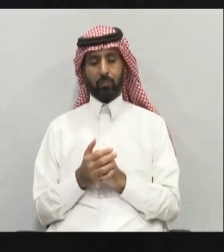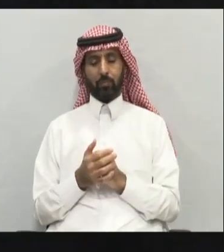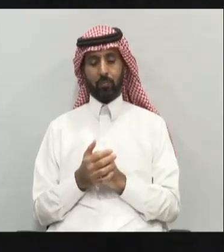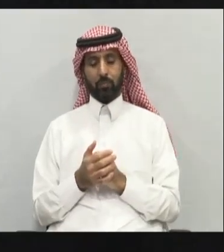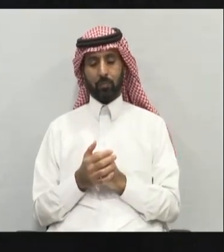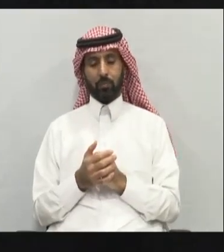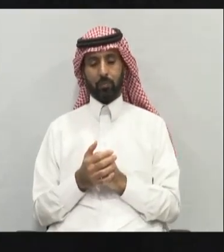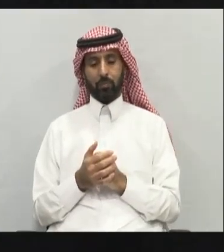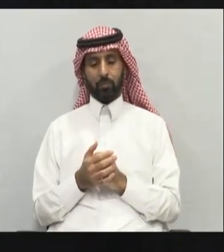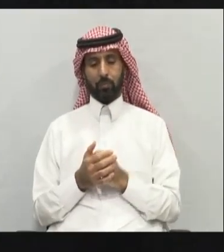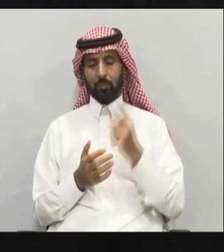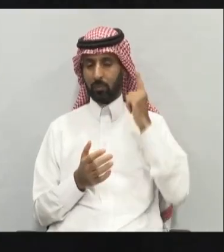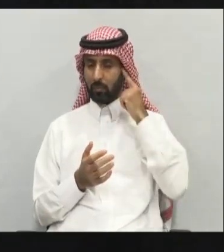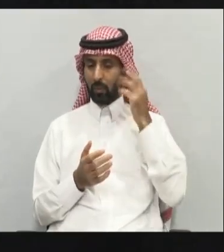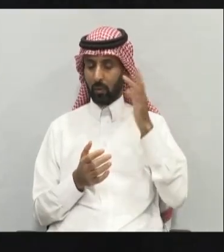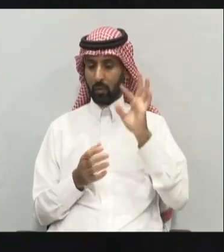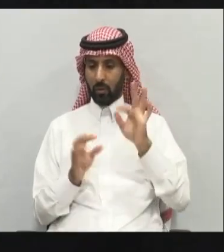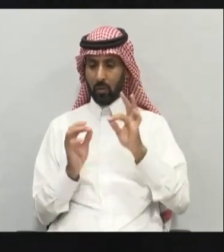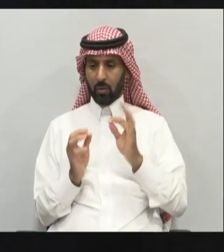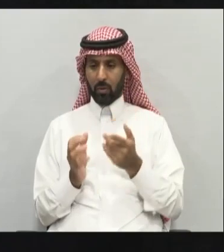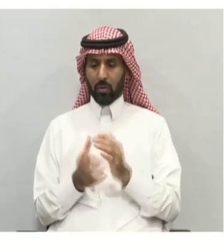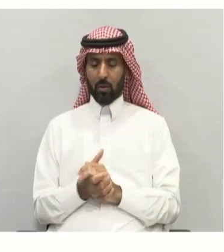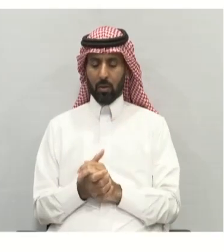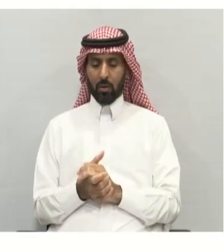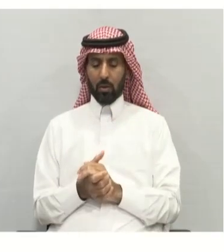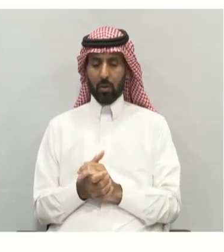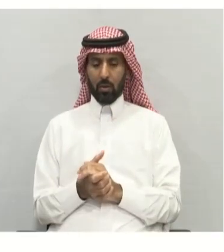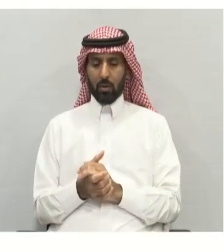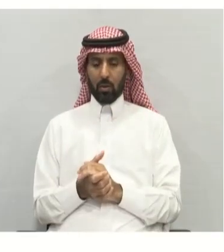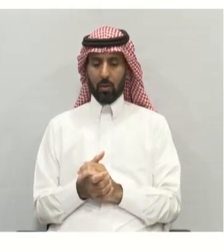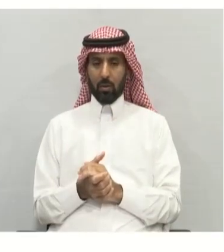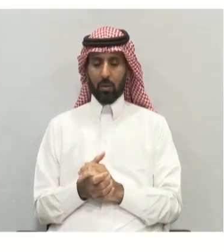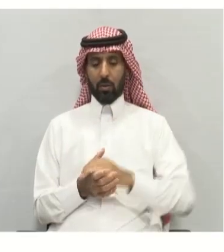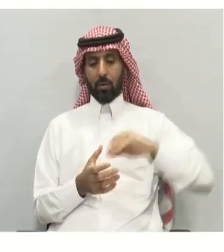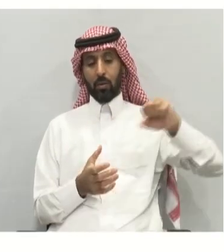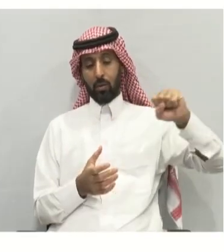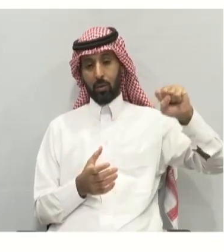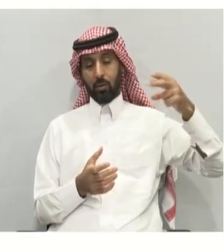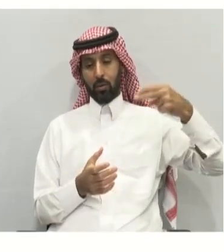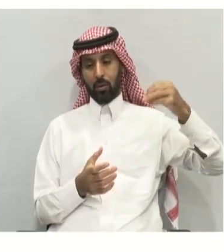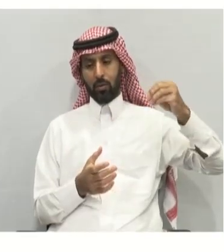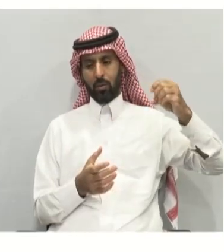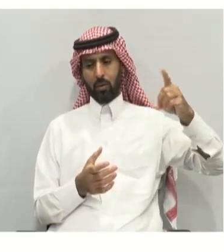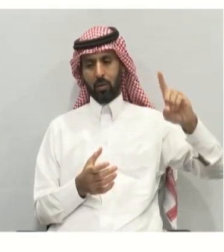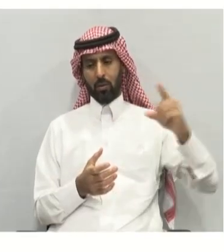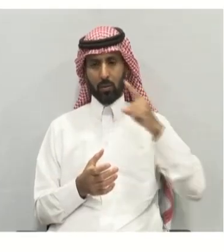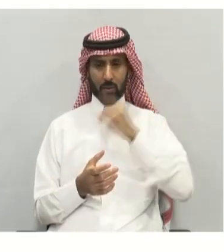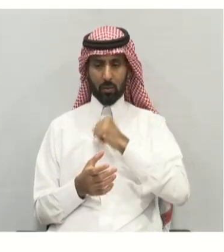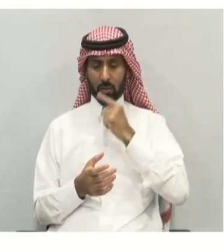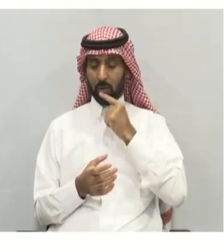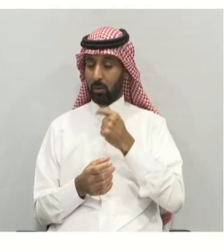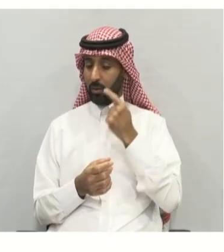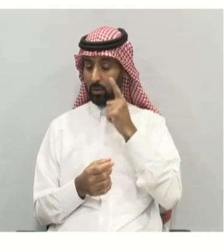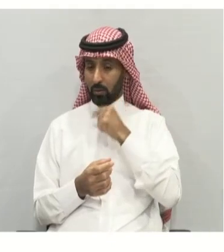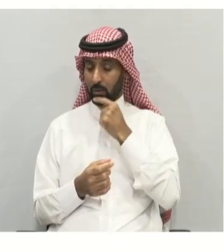at least the listener has the choice to do it or not to do it. For example, with should, when we said that we should donate to